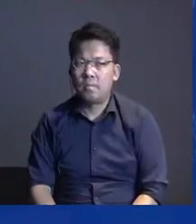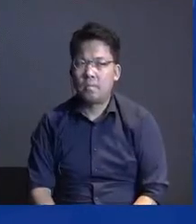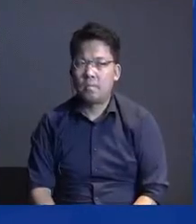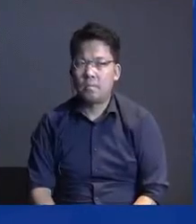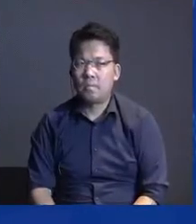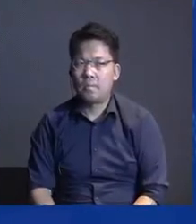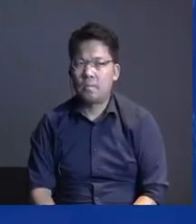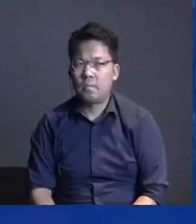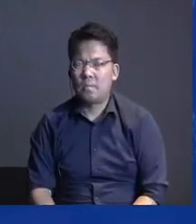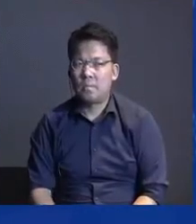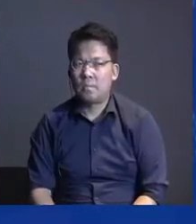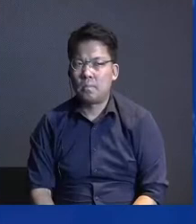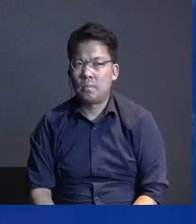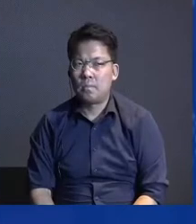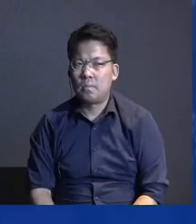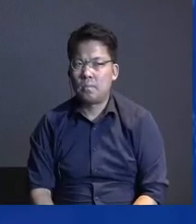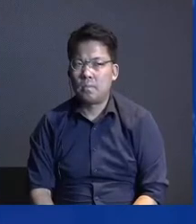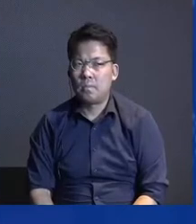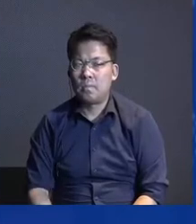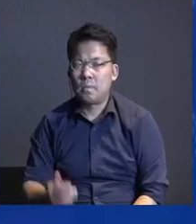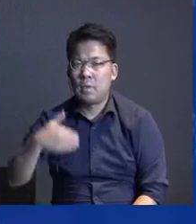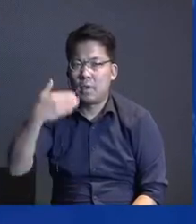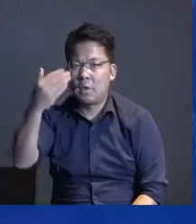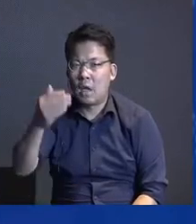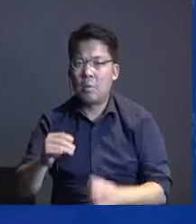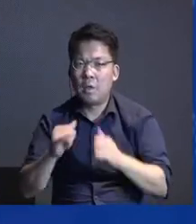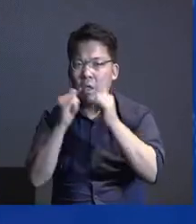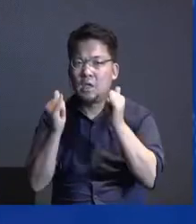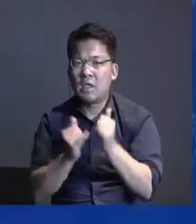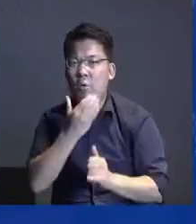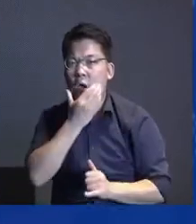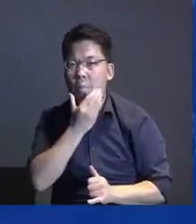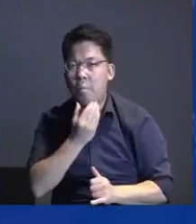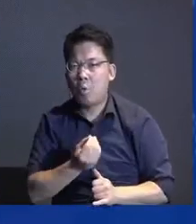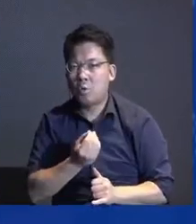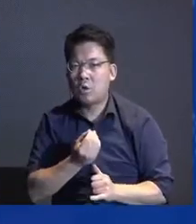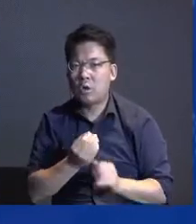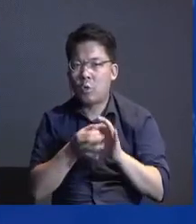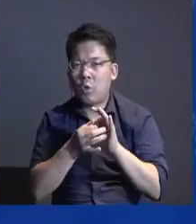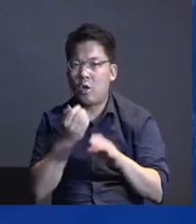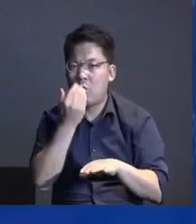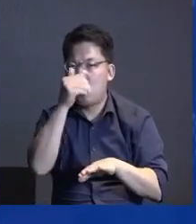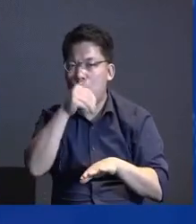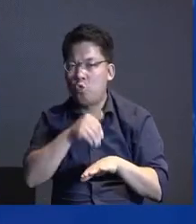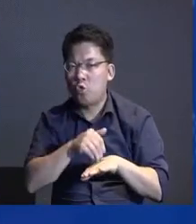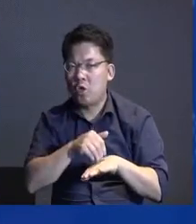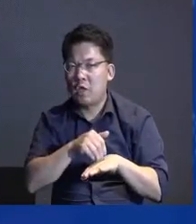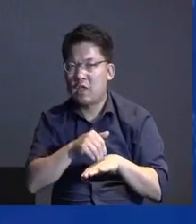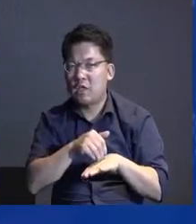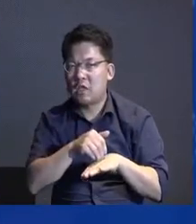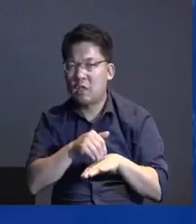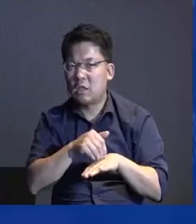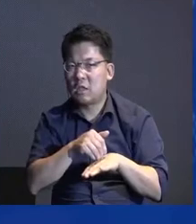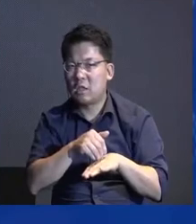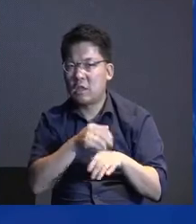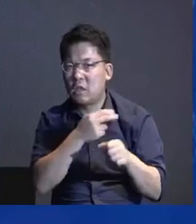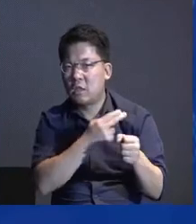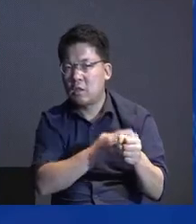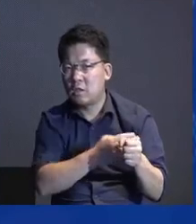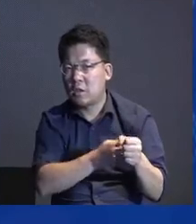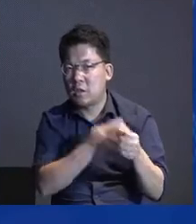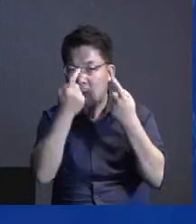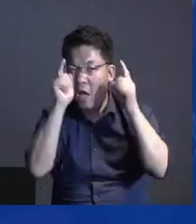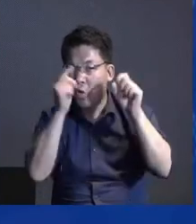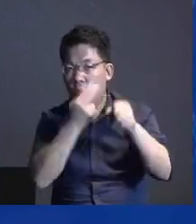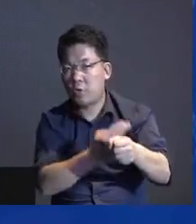she's a social worker by training. And she has been doing her research and